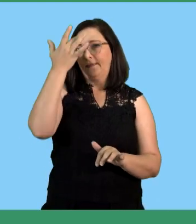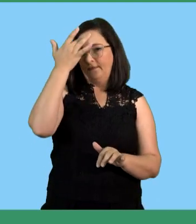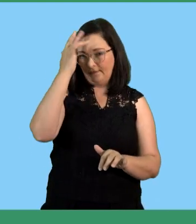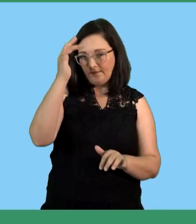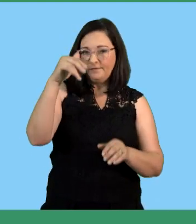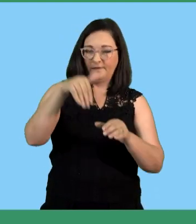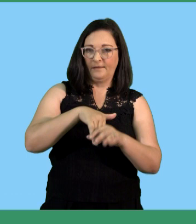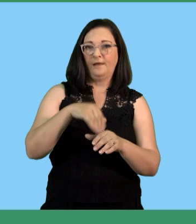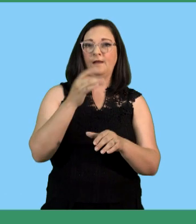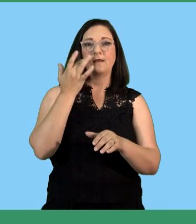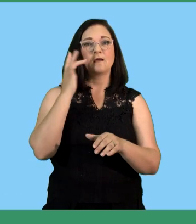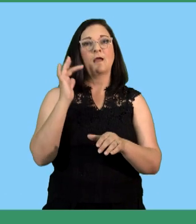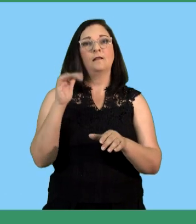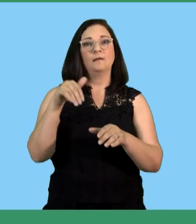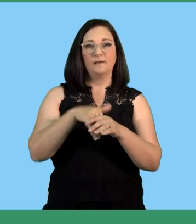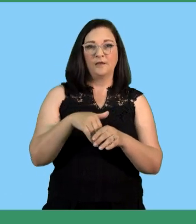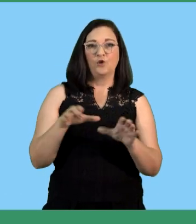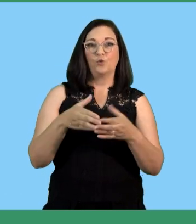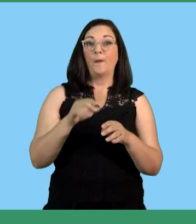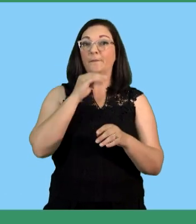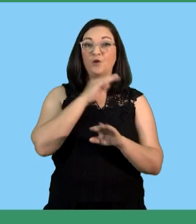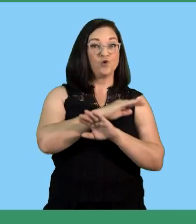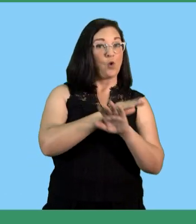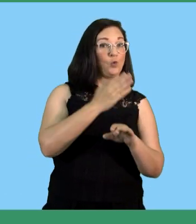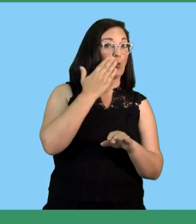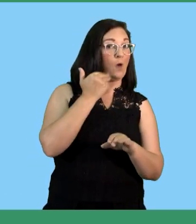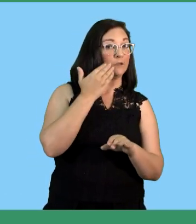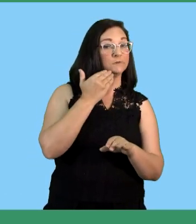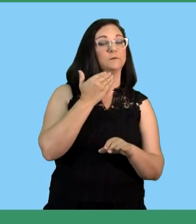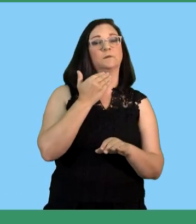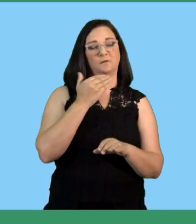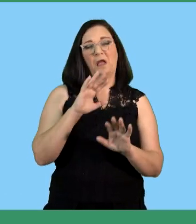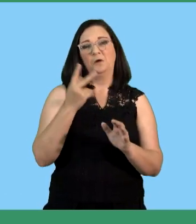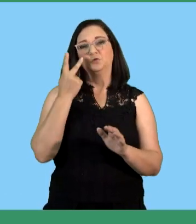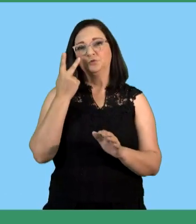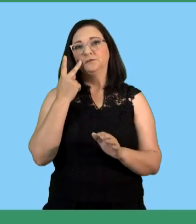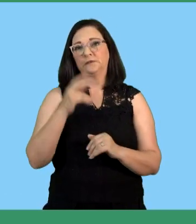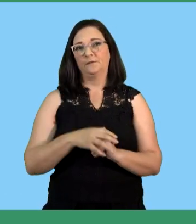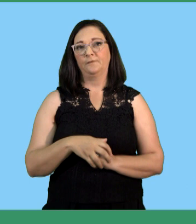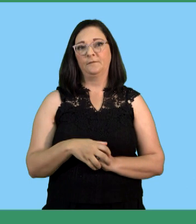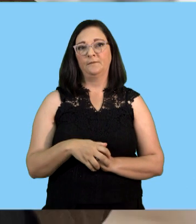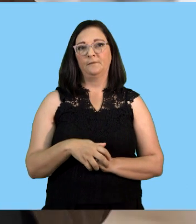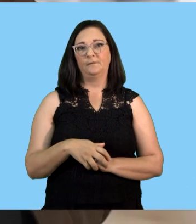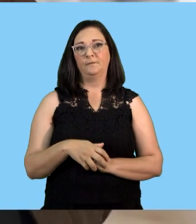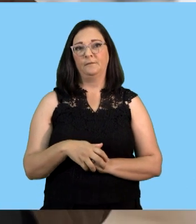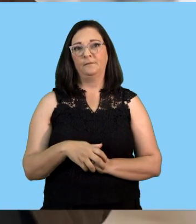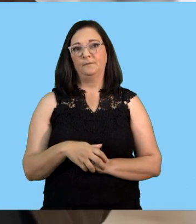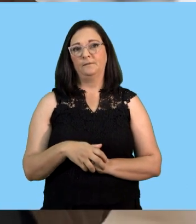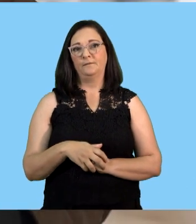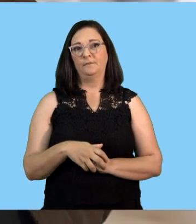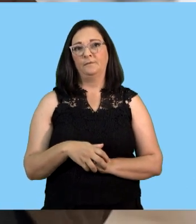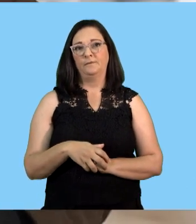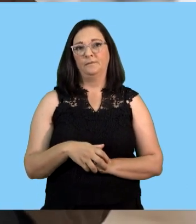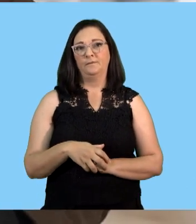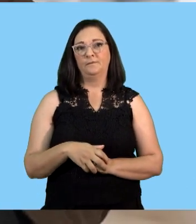to you Indians, it refers to your colors, as long as they are non-white. So that is That's how you can apply it. How do you apply black